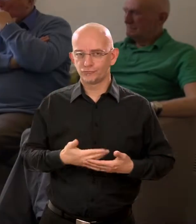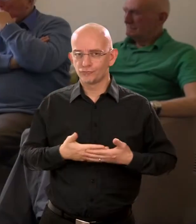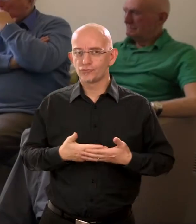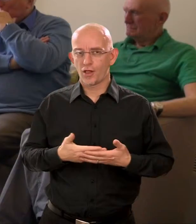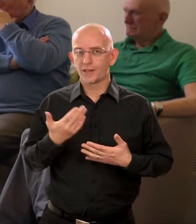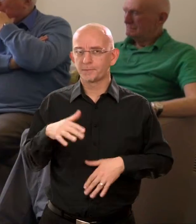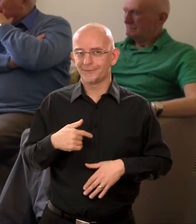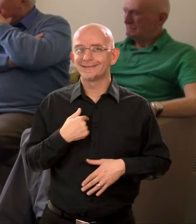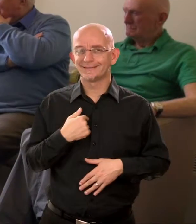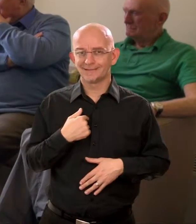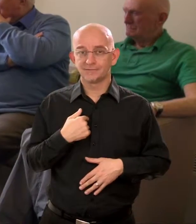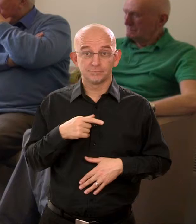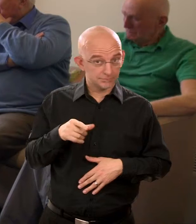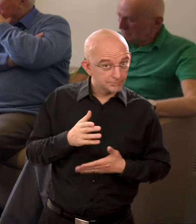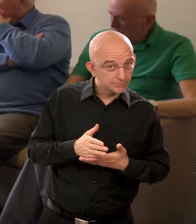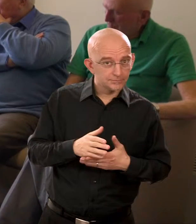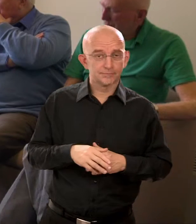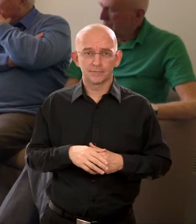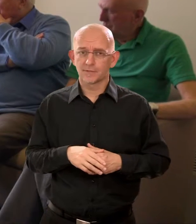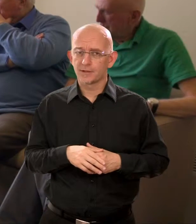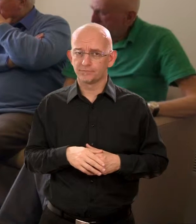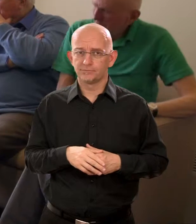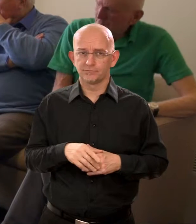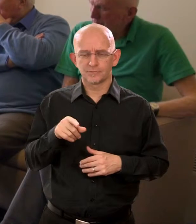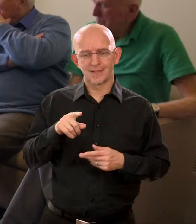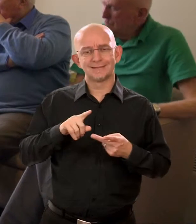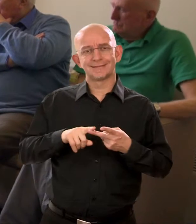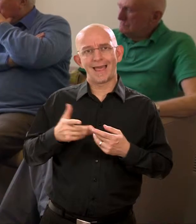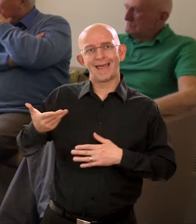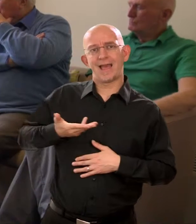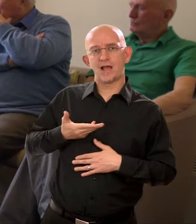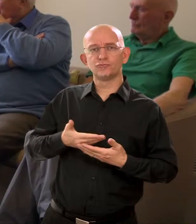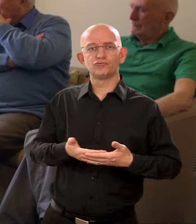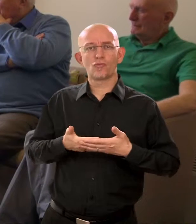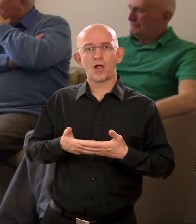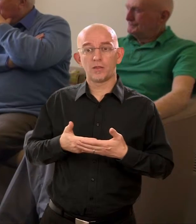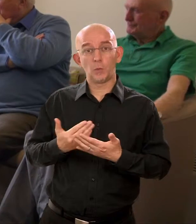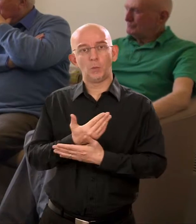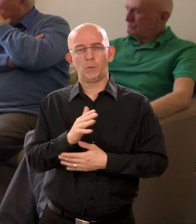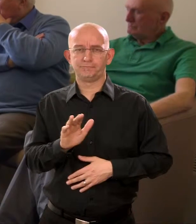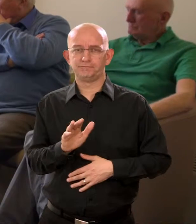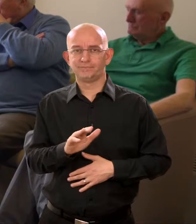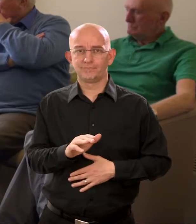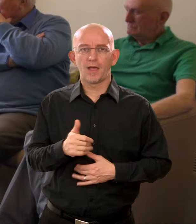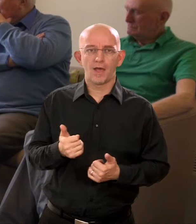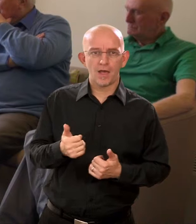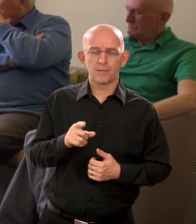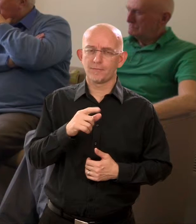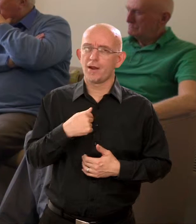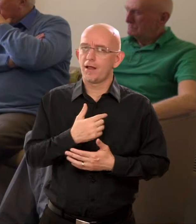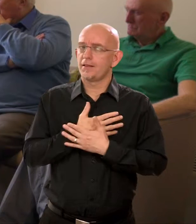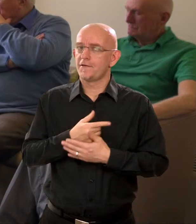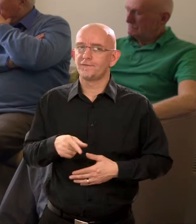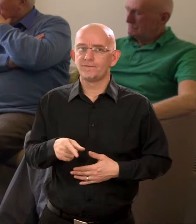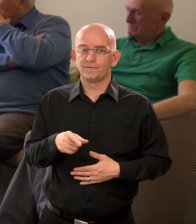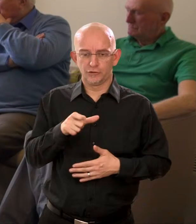Oh, I had a doll. It was a second-hand doll. Okay. But I liked it, and it was china.